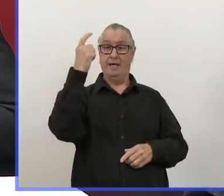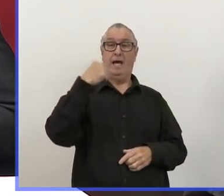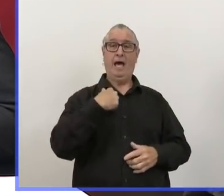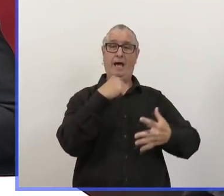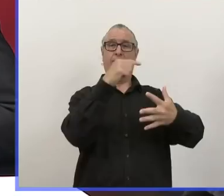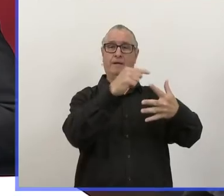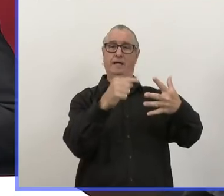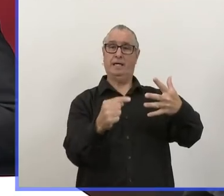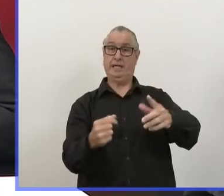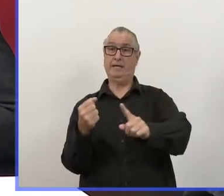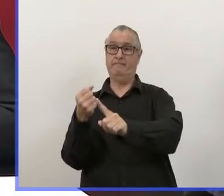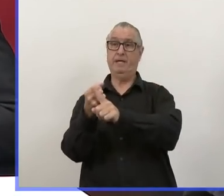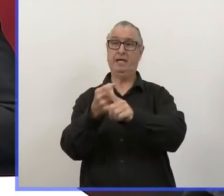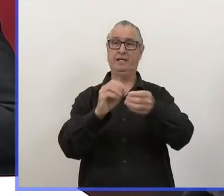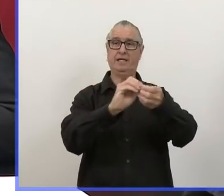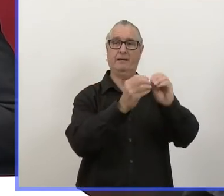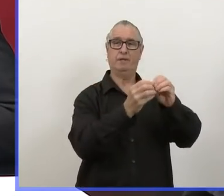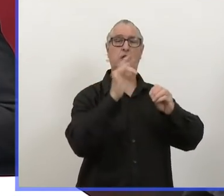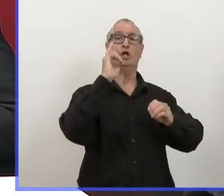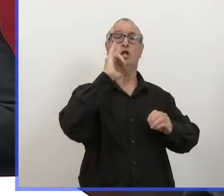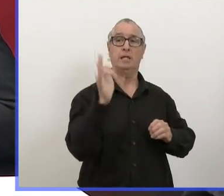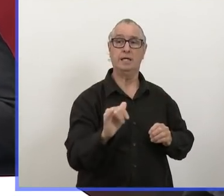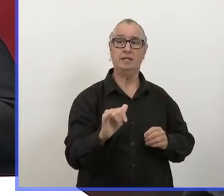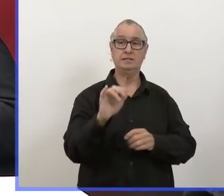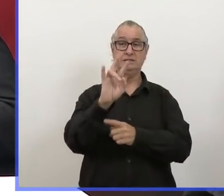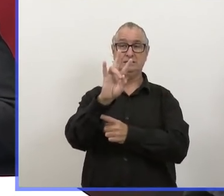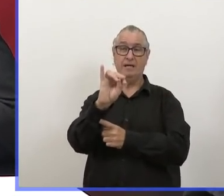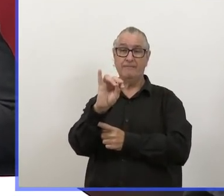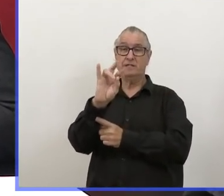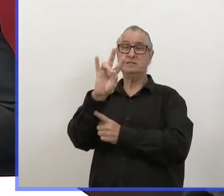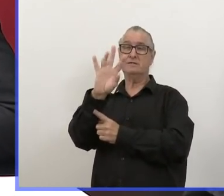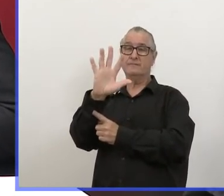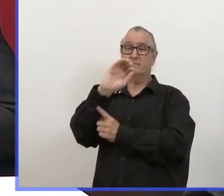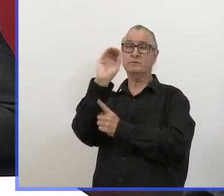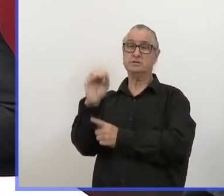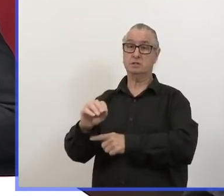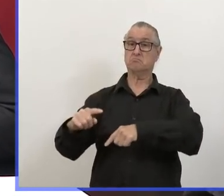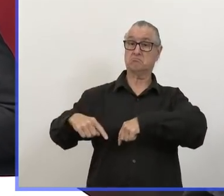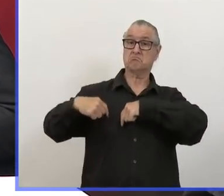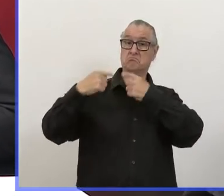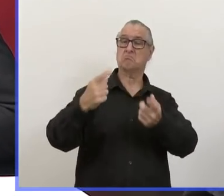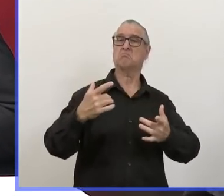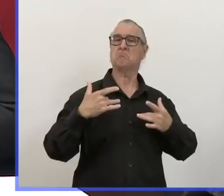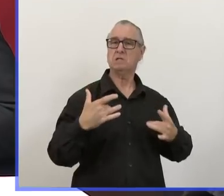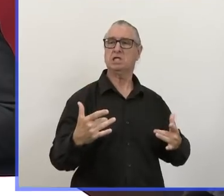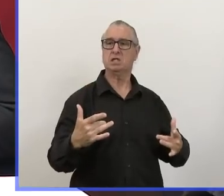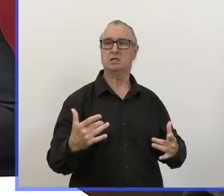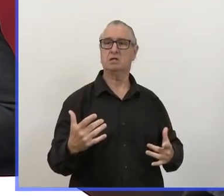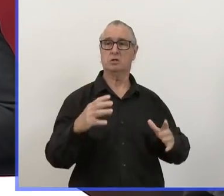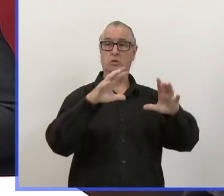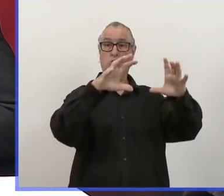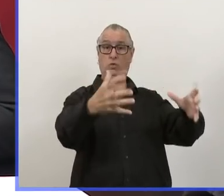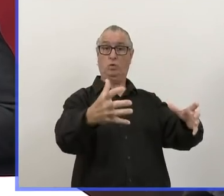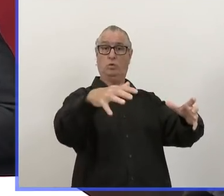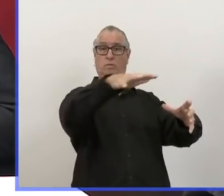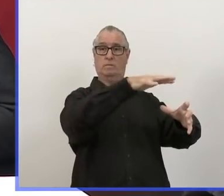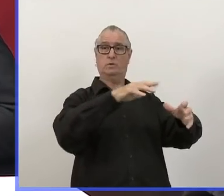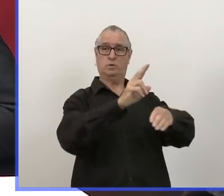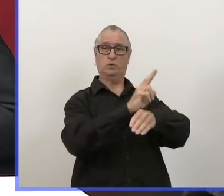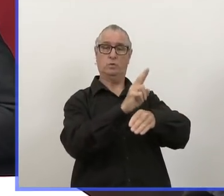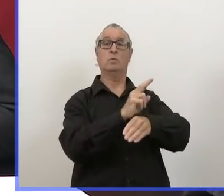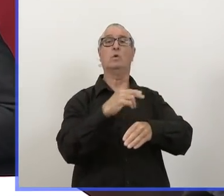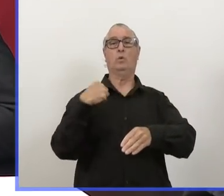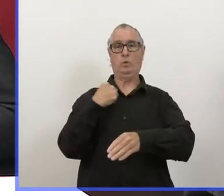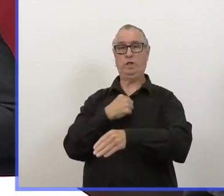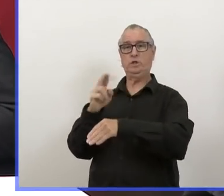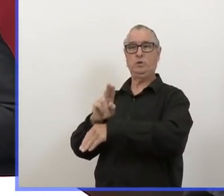previously, I know the number, you know, 70, 75% has been used. We've sort of used some of those numbers, but obviously things change. You know, again,